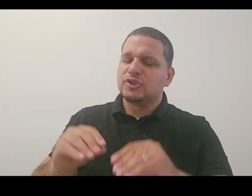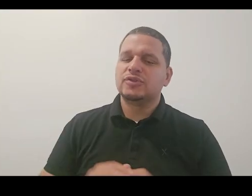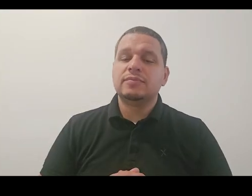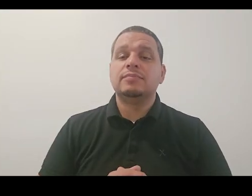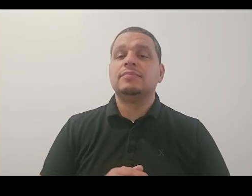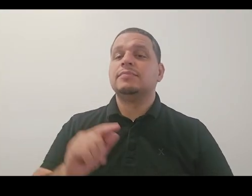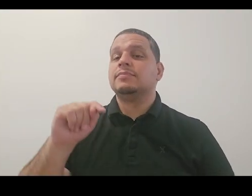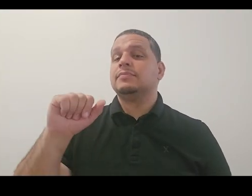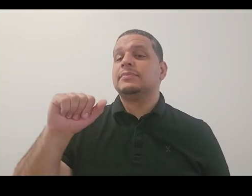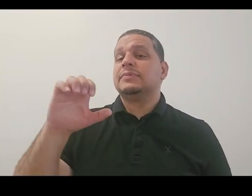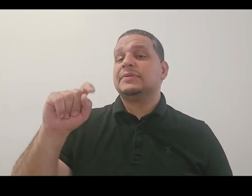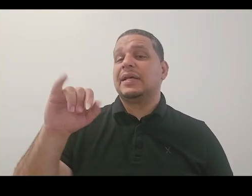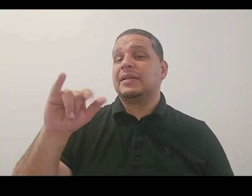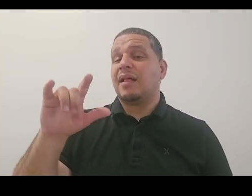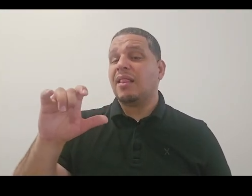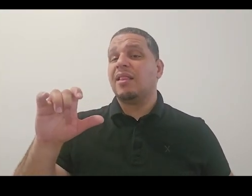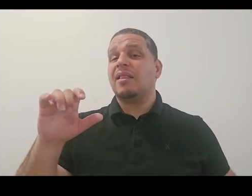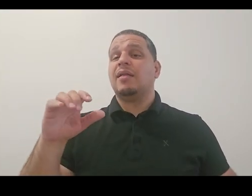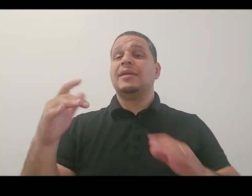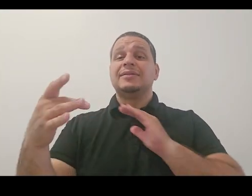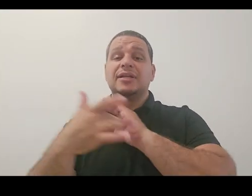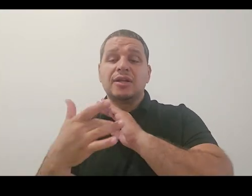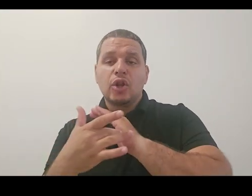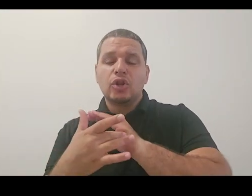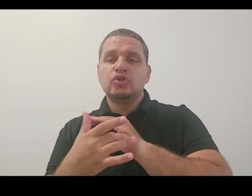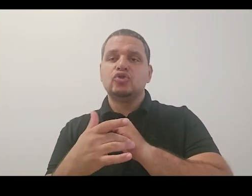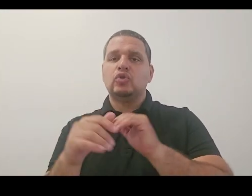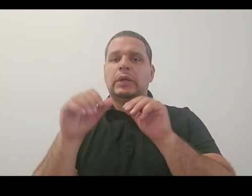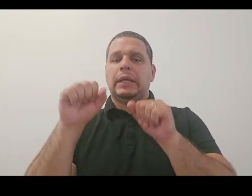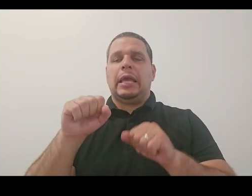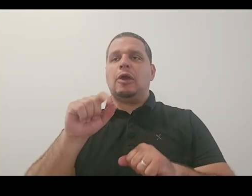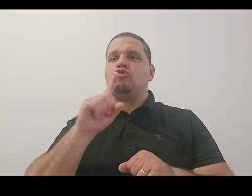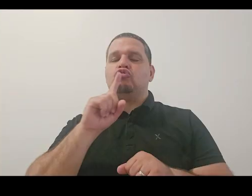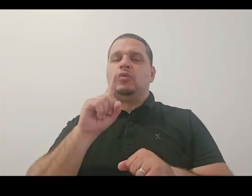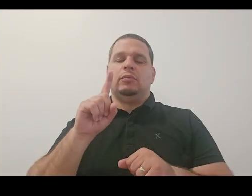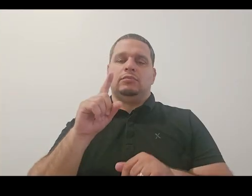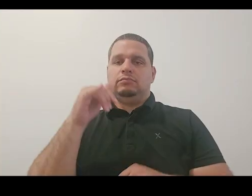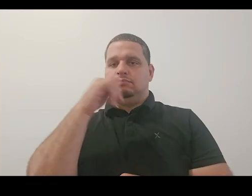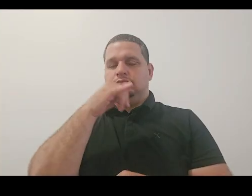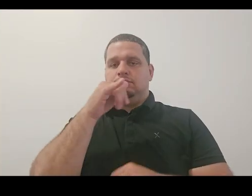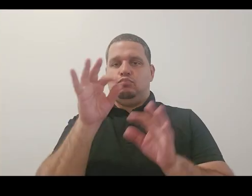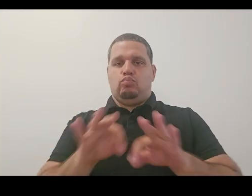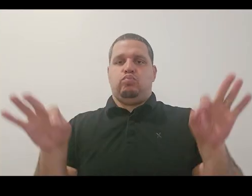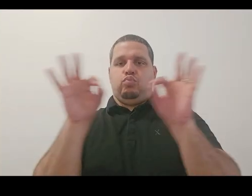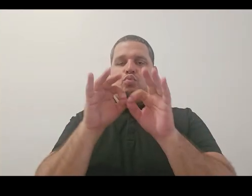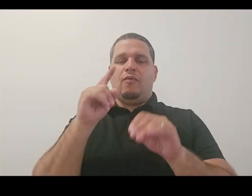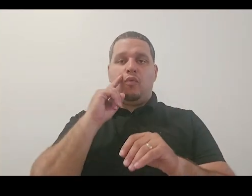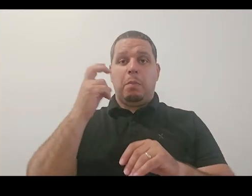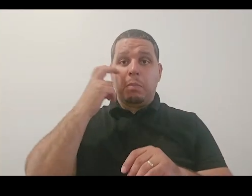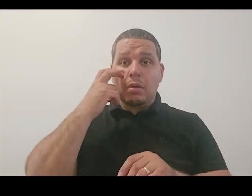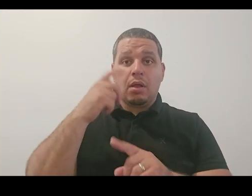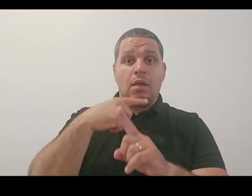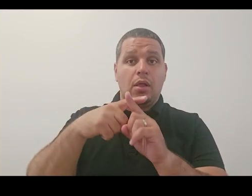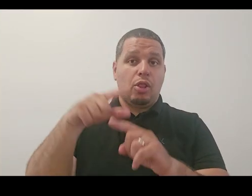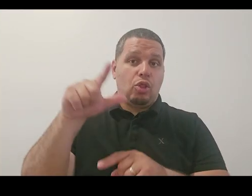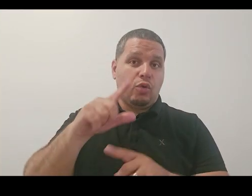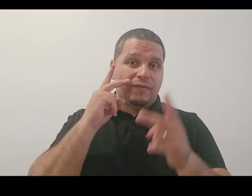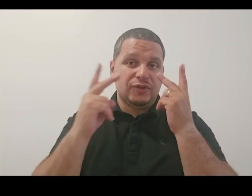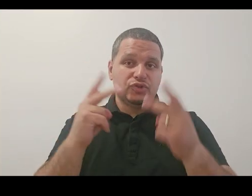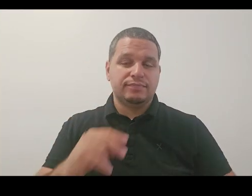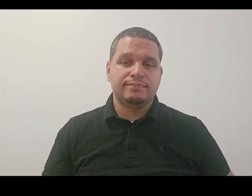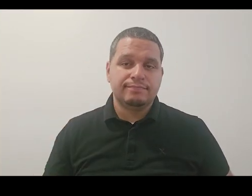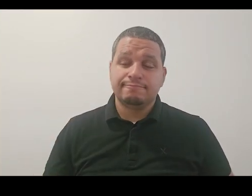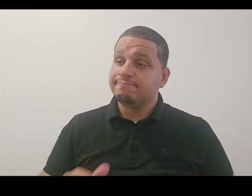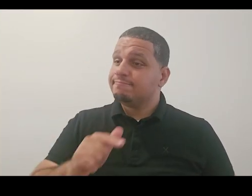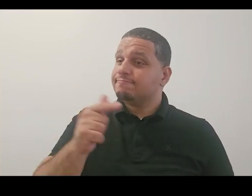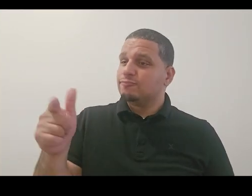tactile elements in technology can be super duper important for blind and low vision folks. What's your